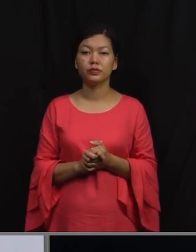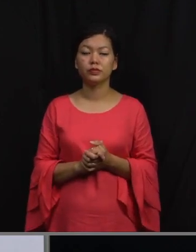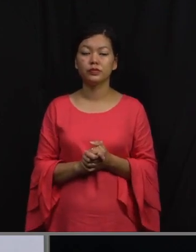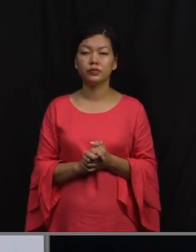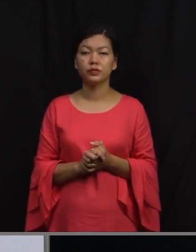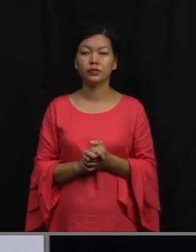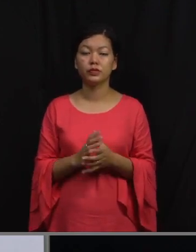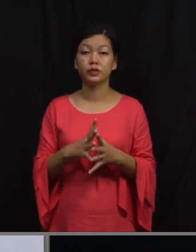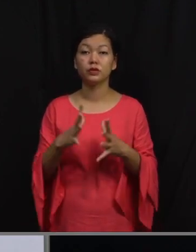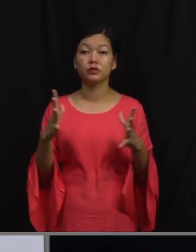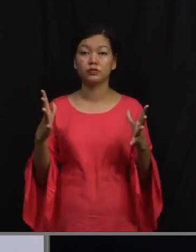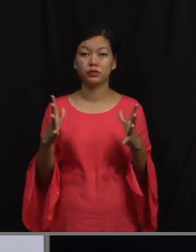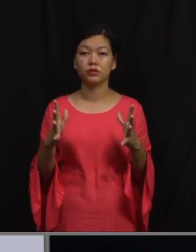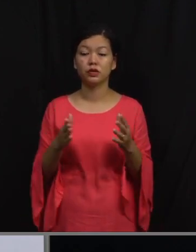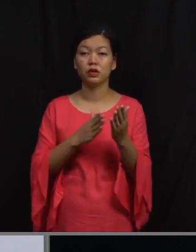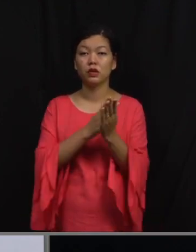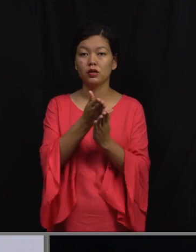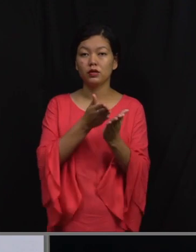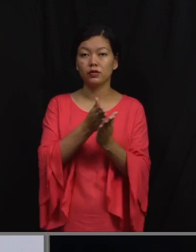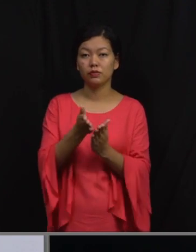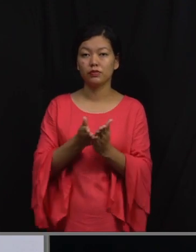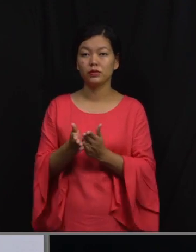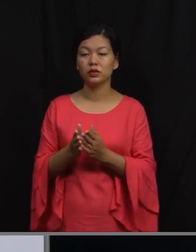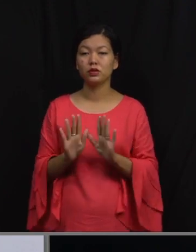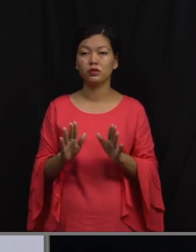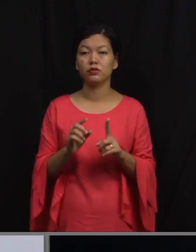main principle